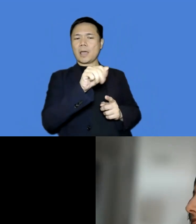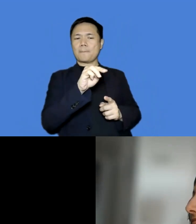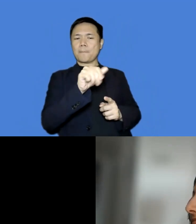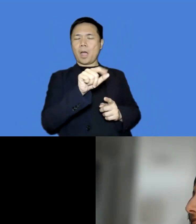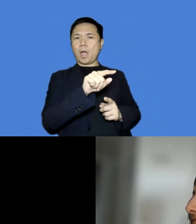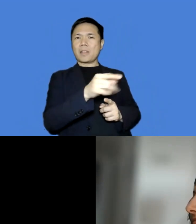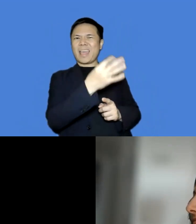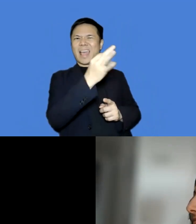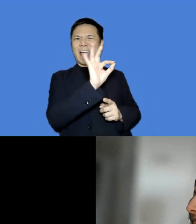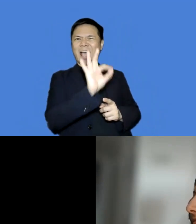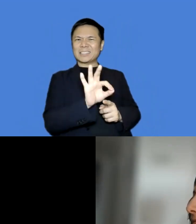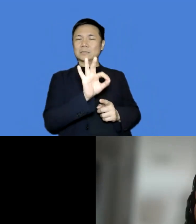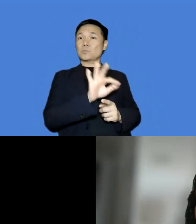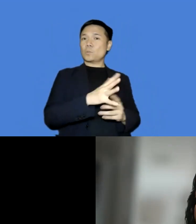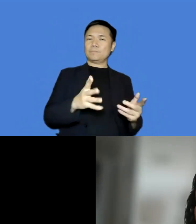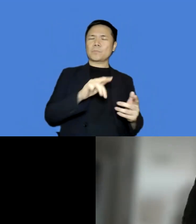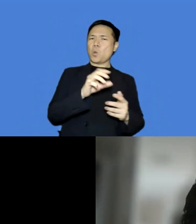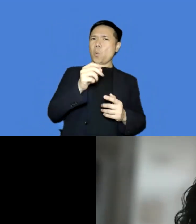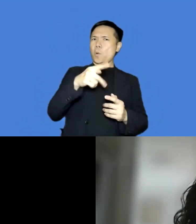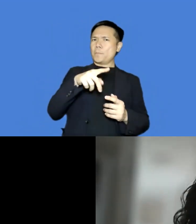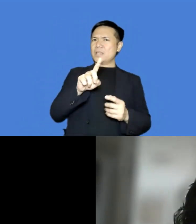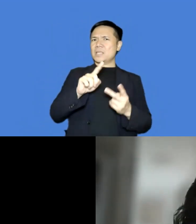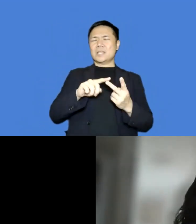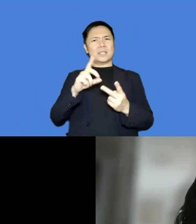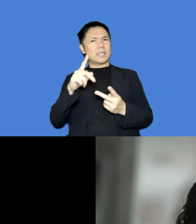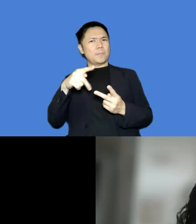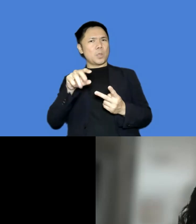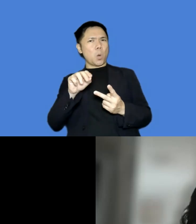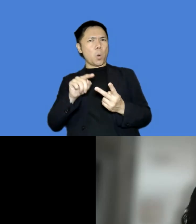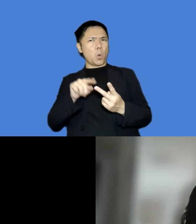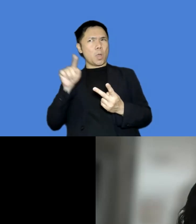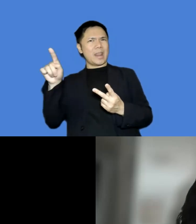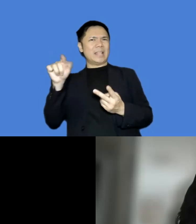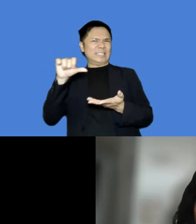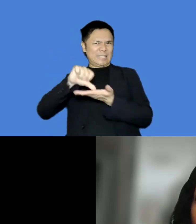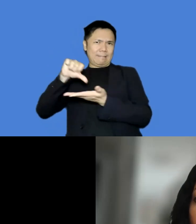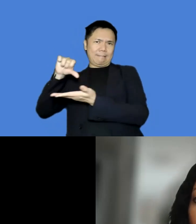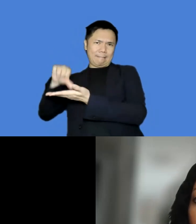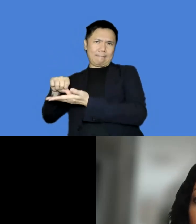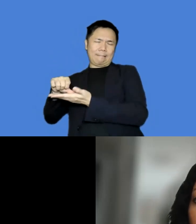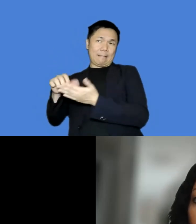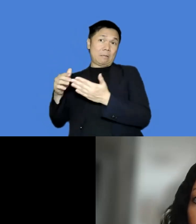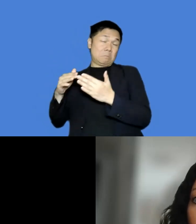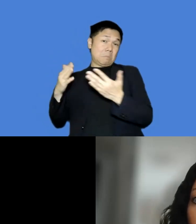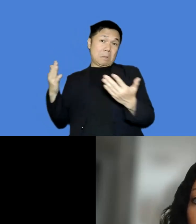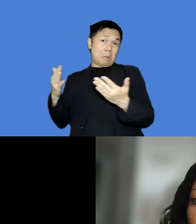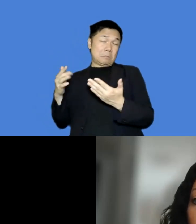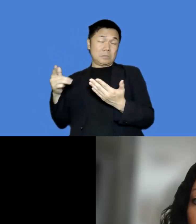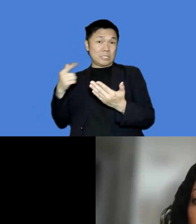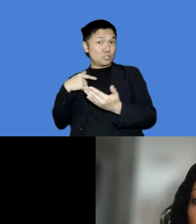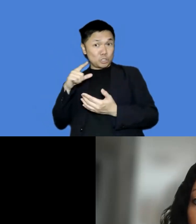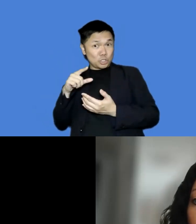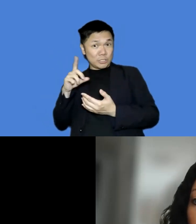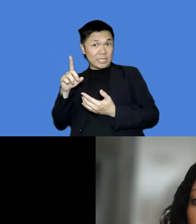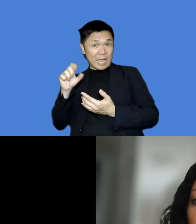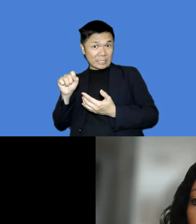about OPDs, DPOs working in urban areas, and they would like to know how does the GDS play